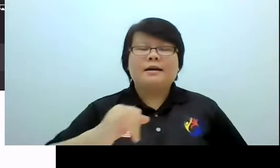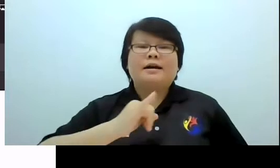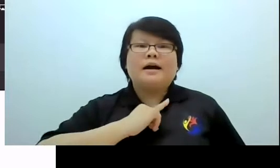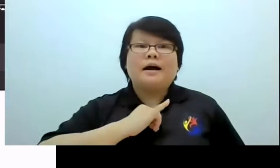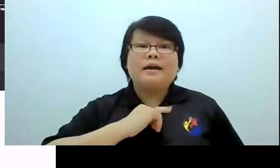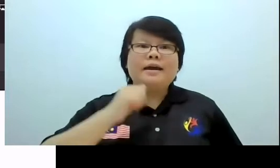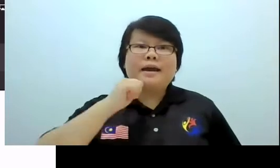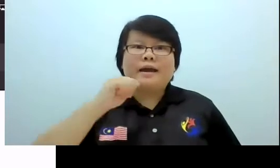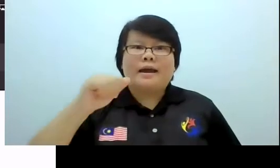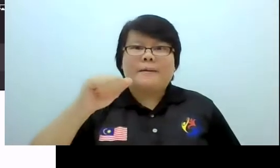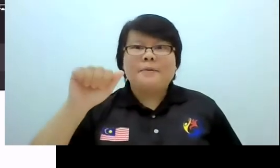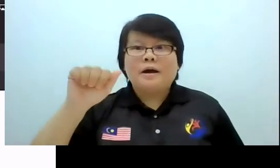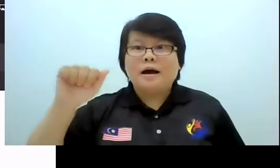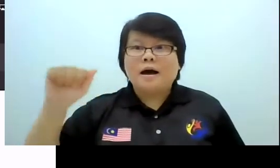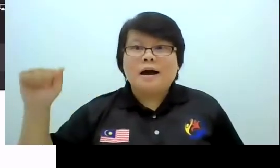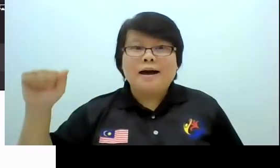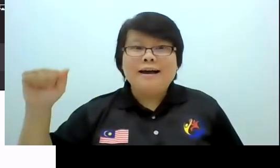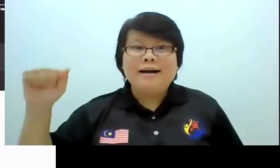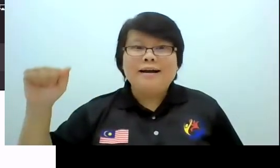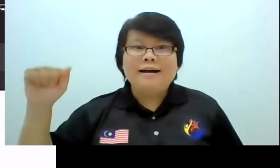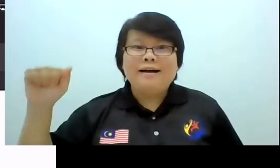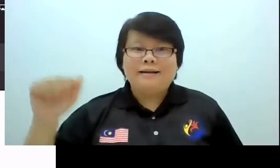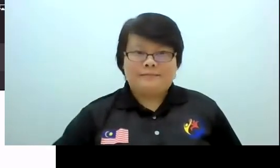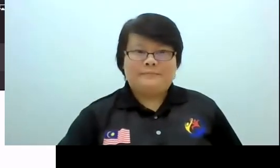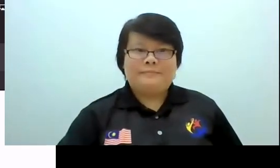Answer, I am a